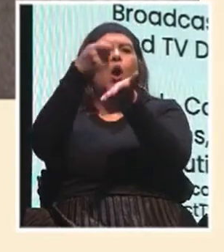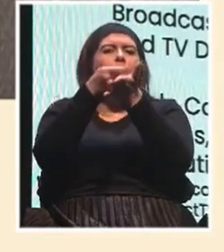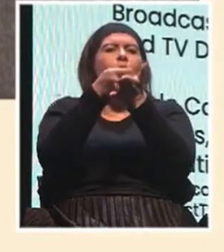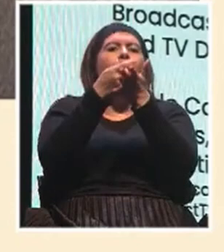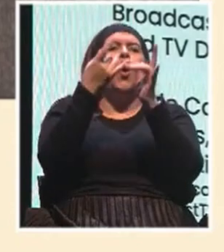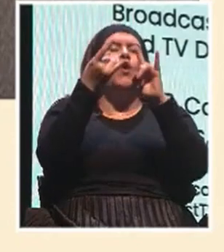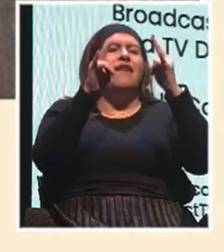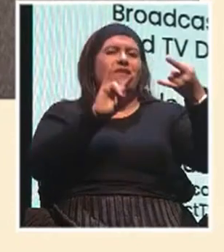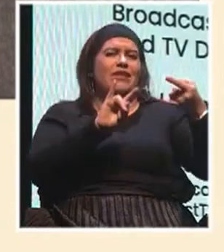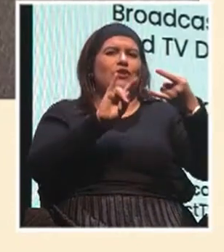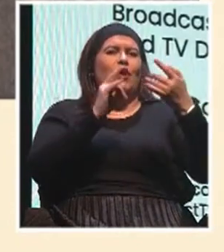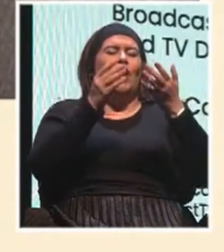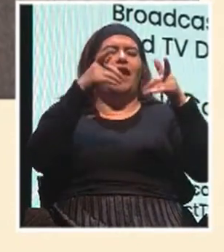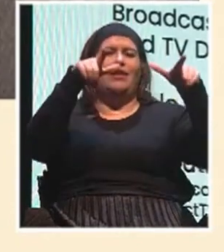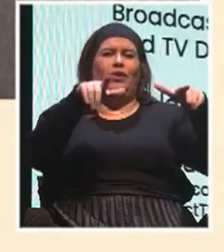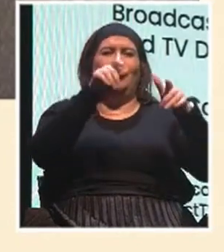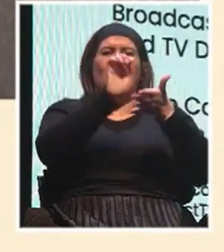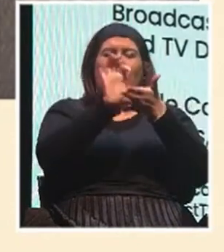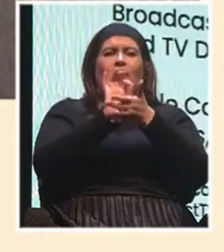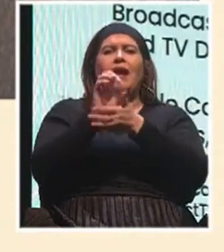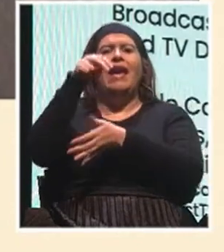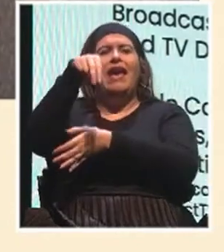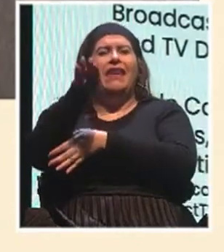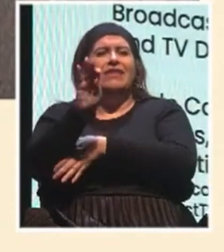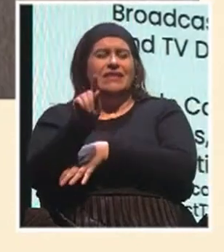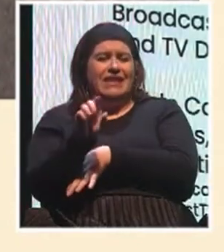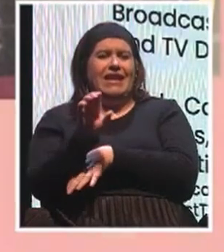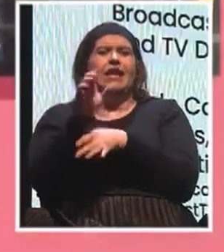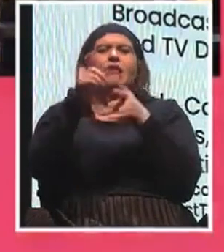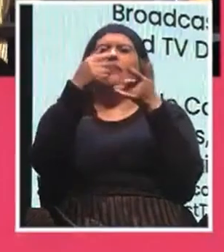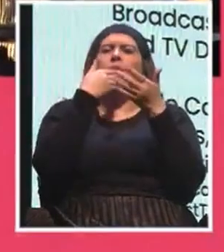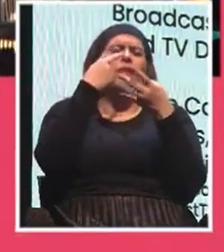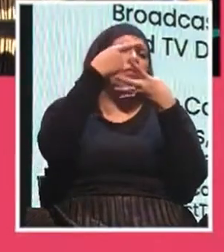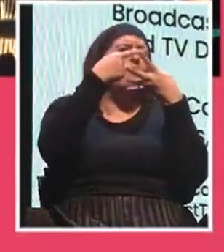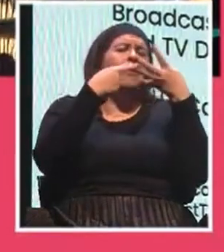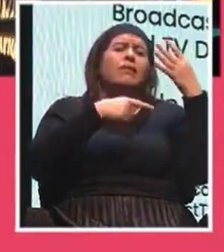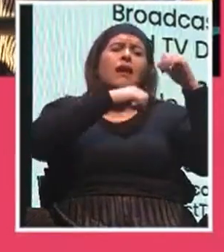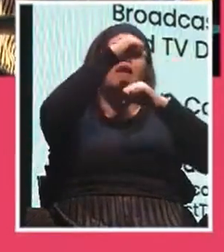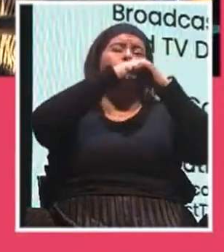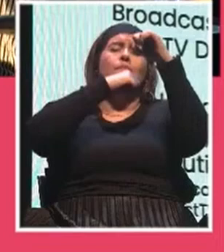buys NBC. It buys the broadcast network that it had kind of replaced.